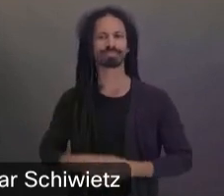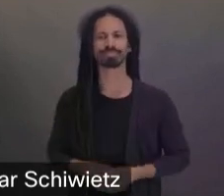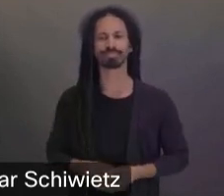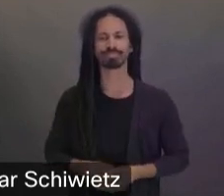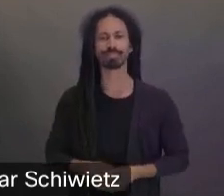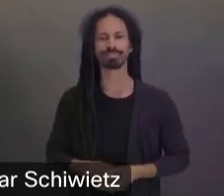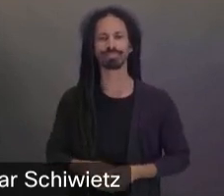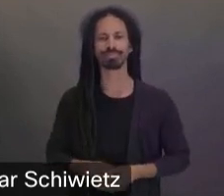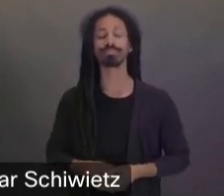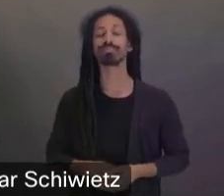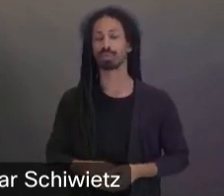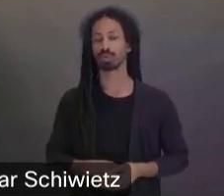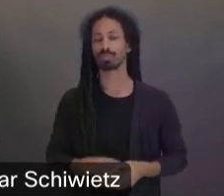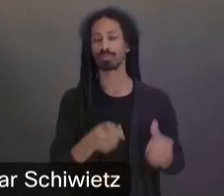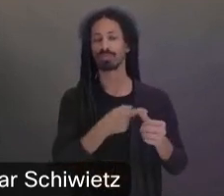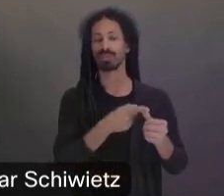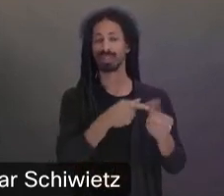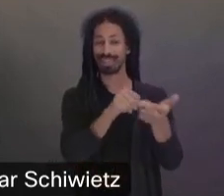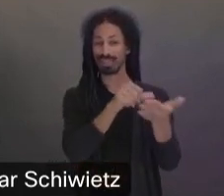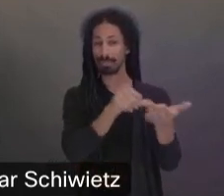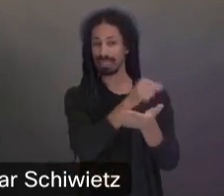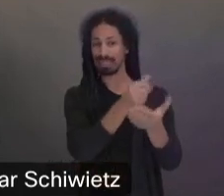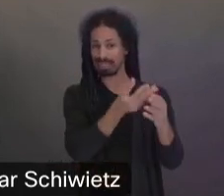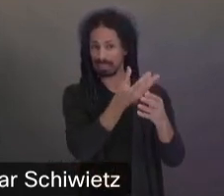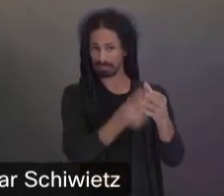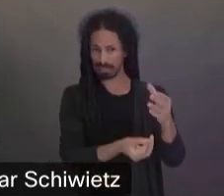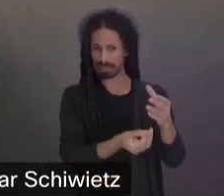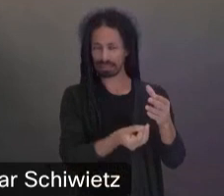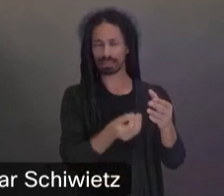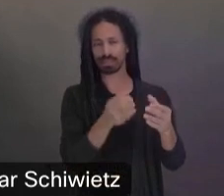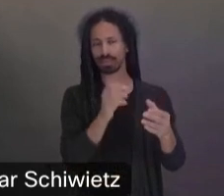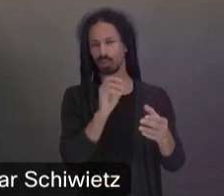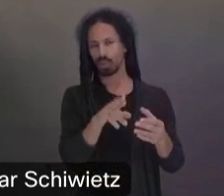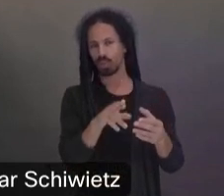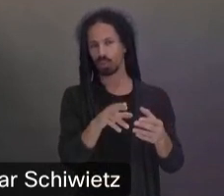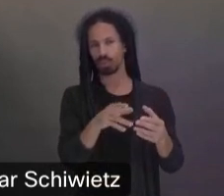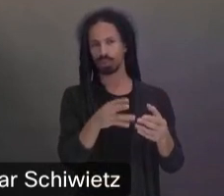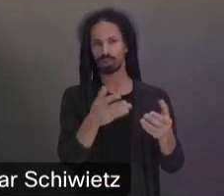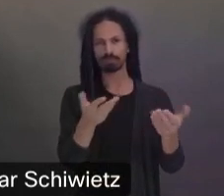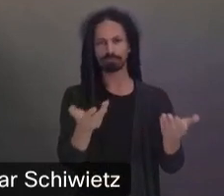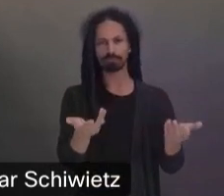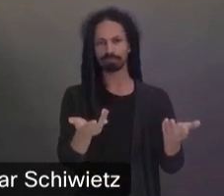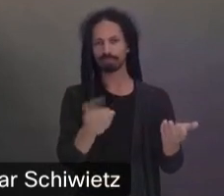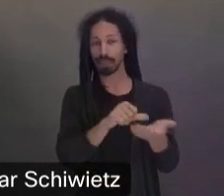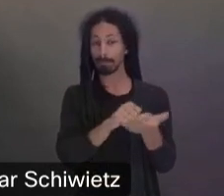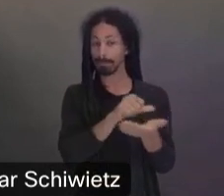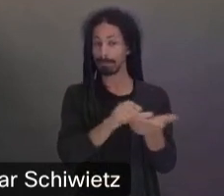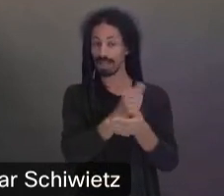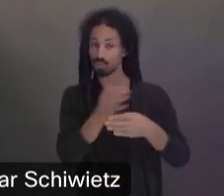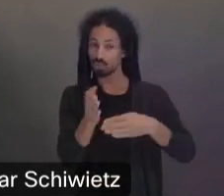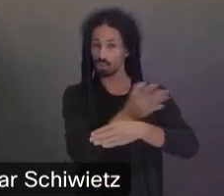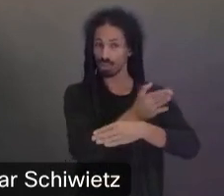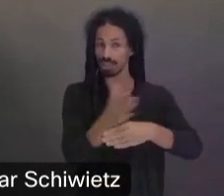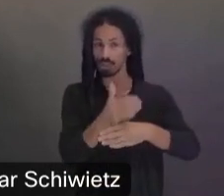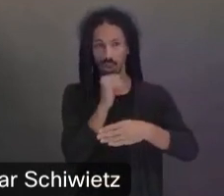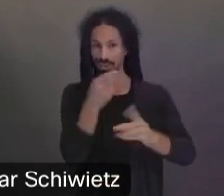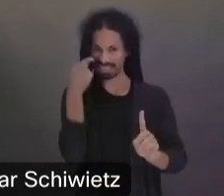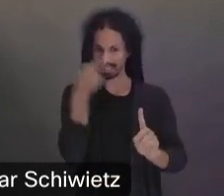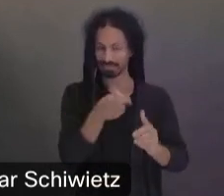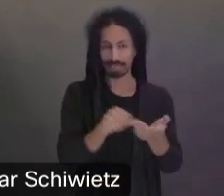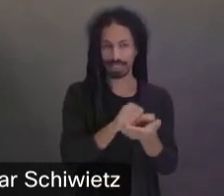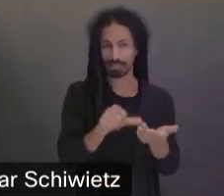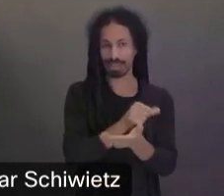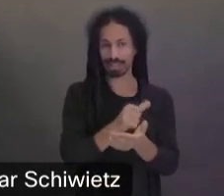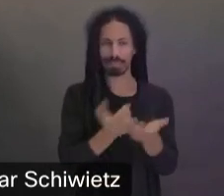not have page number, or if you want to show a page range, so that if you're paraphrasing and